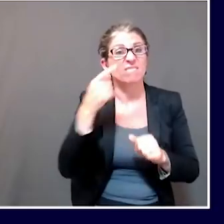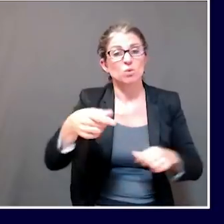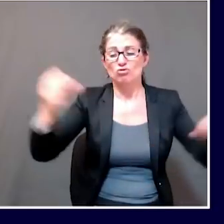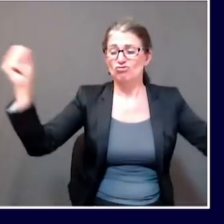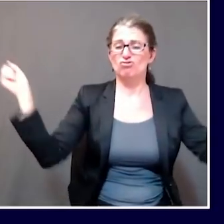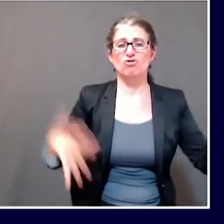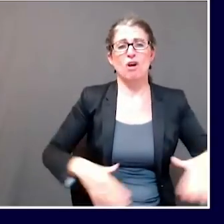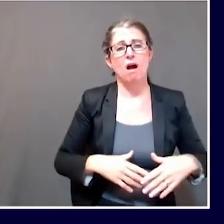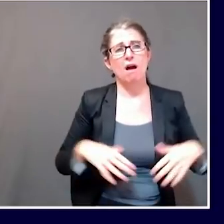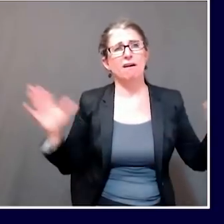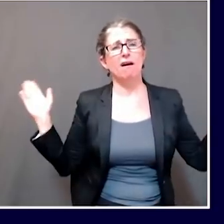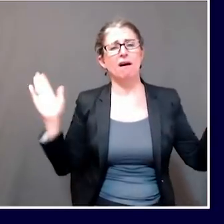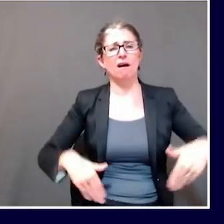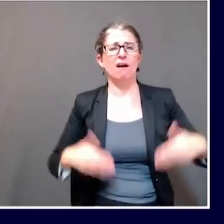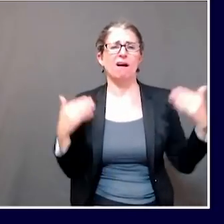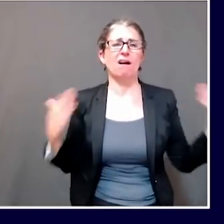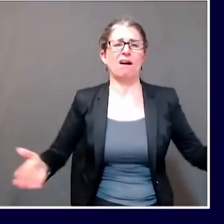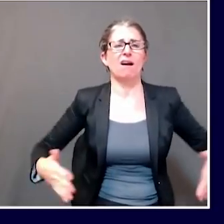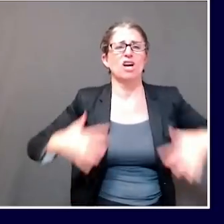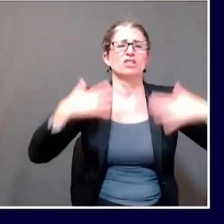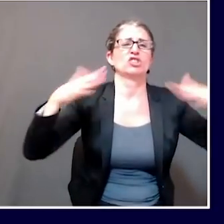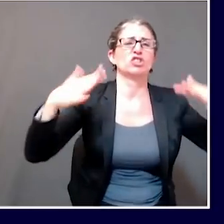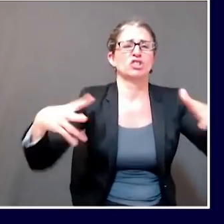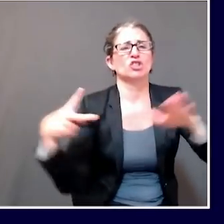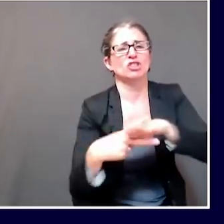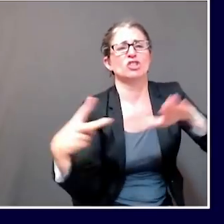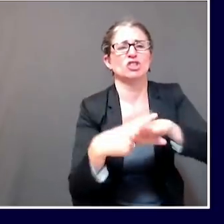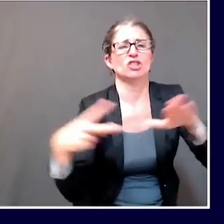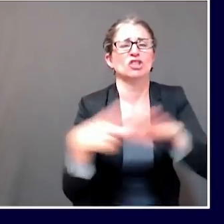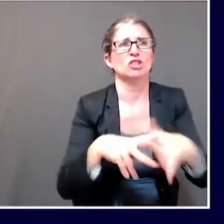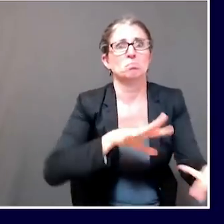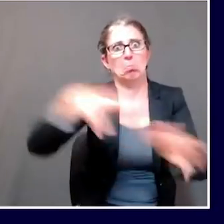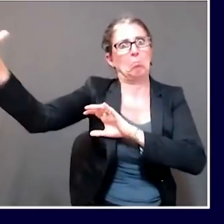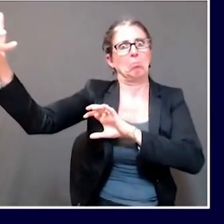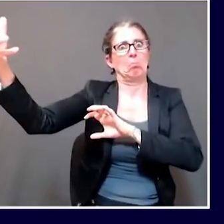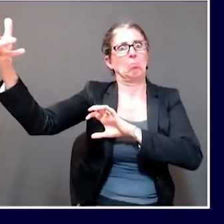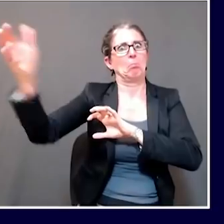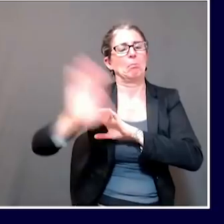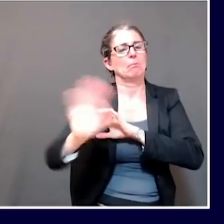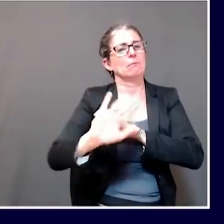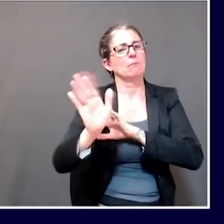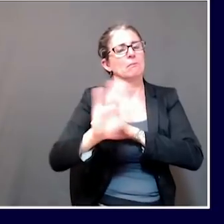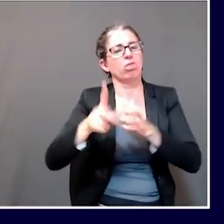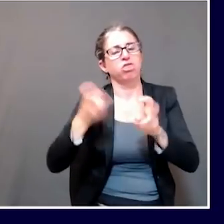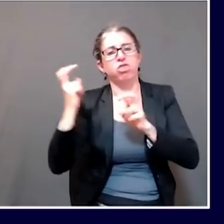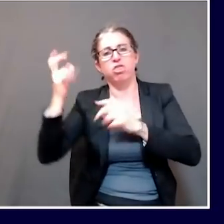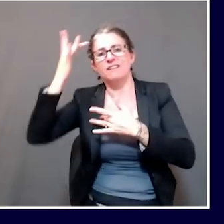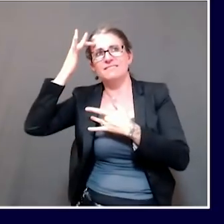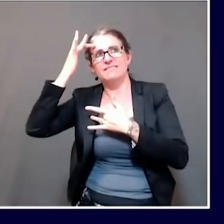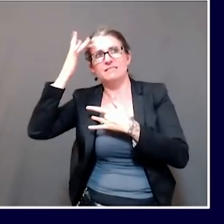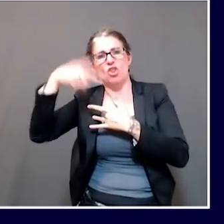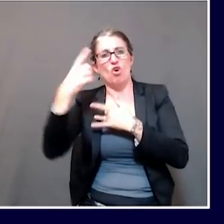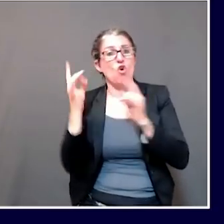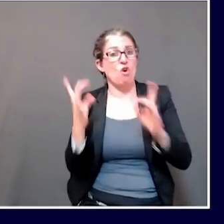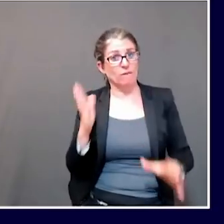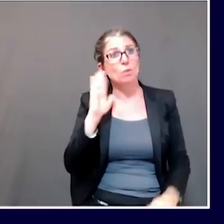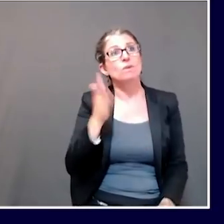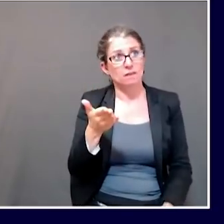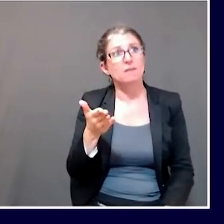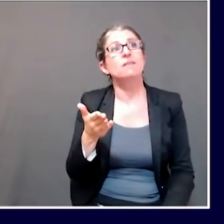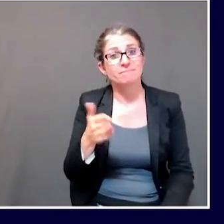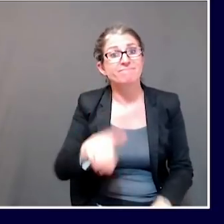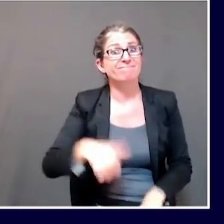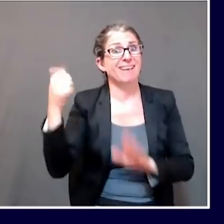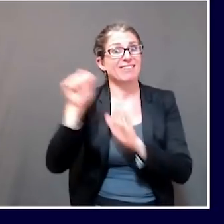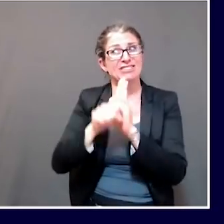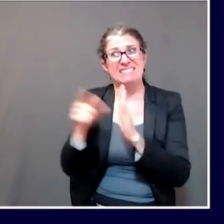numbers low, given that we know that COVID-19 rates are rising in other states very close by us. There is still